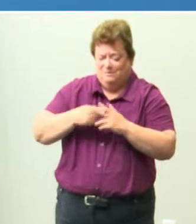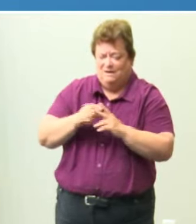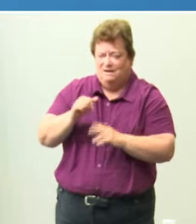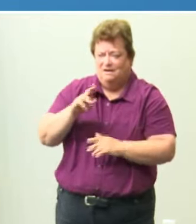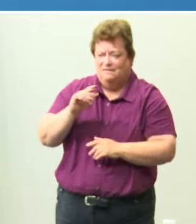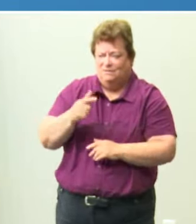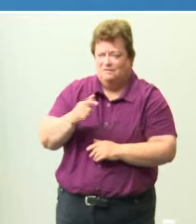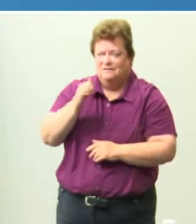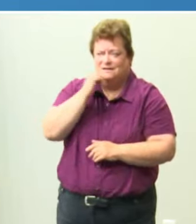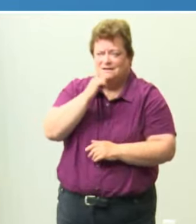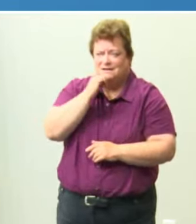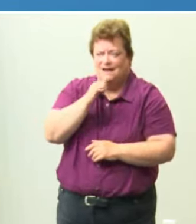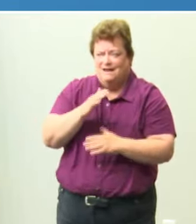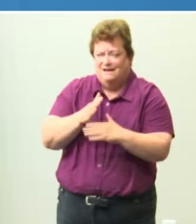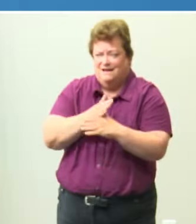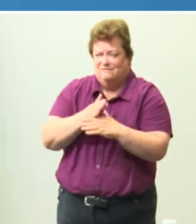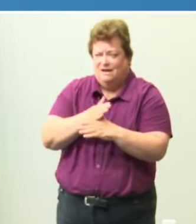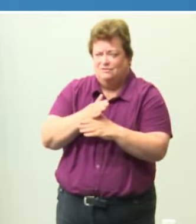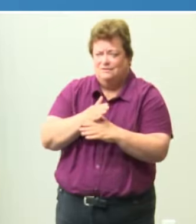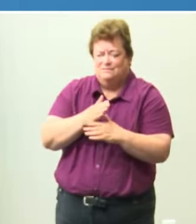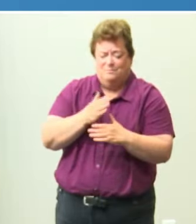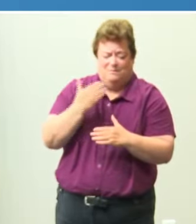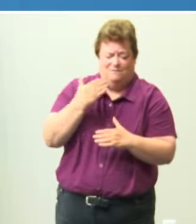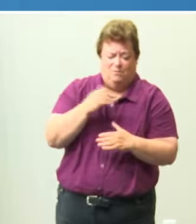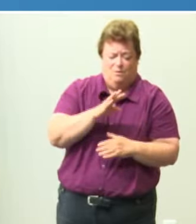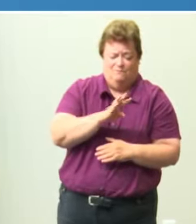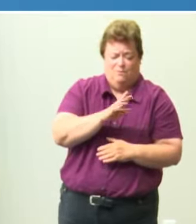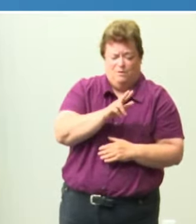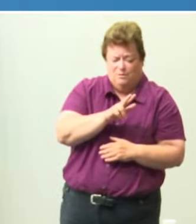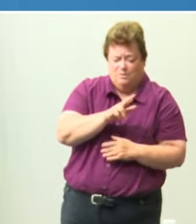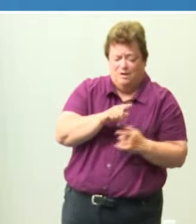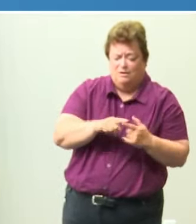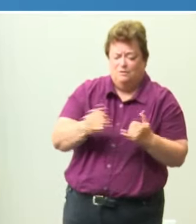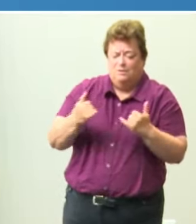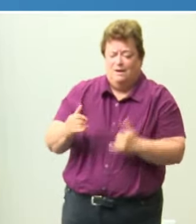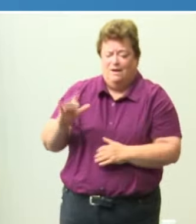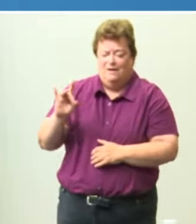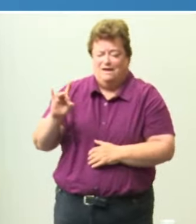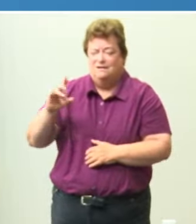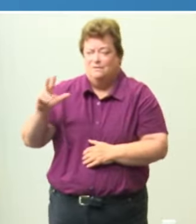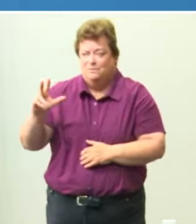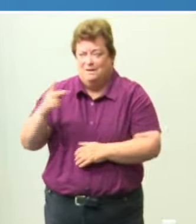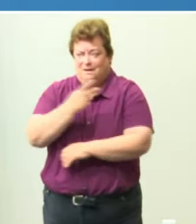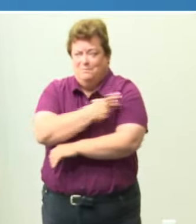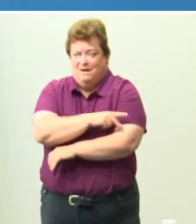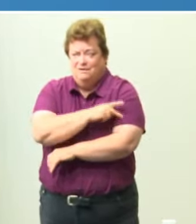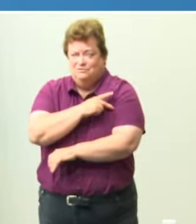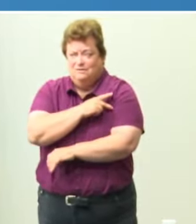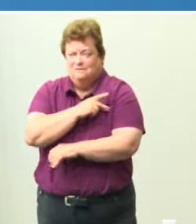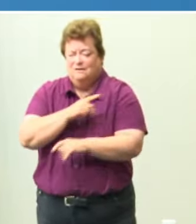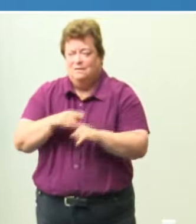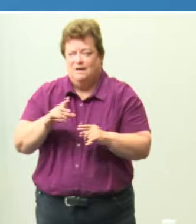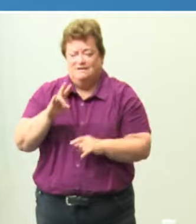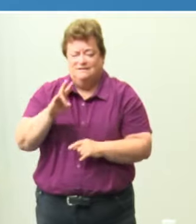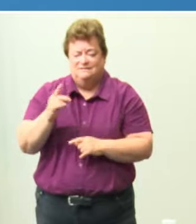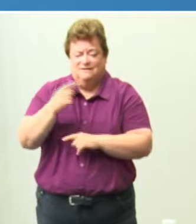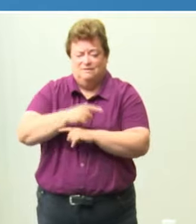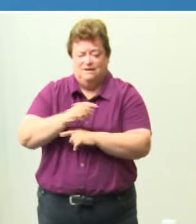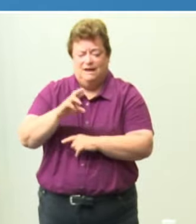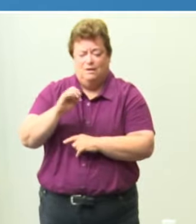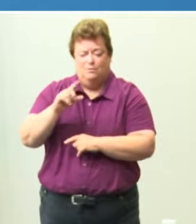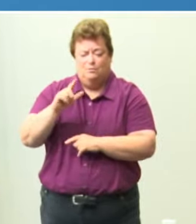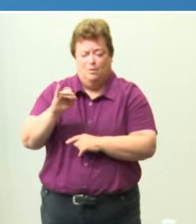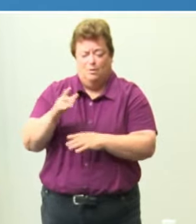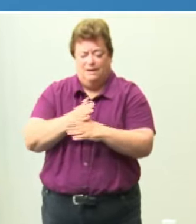August, the daily average has risen from about 43 patients to 83. However, the 7-day rolling average has